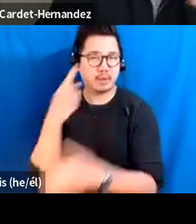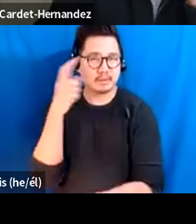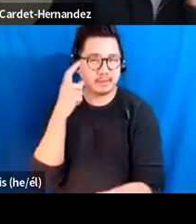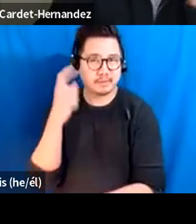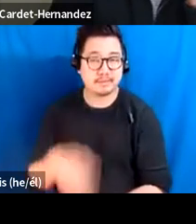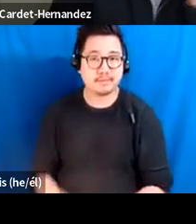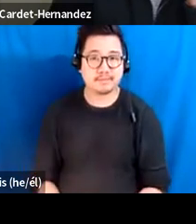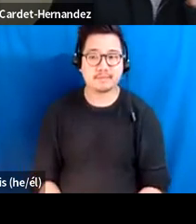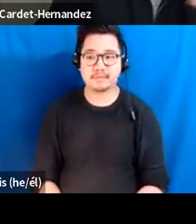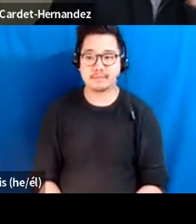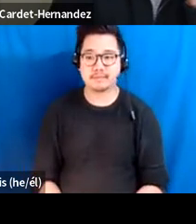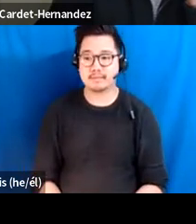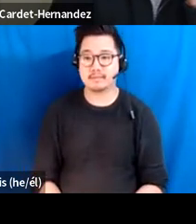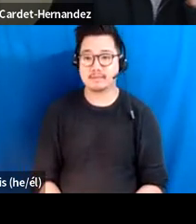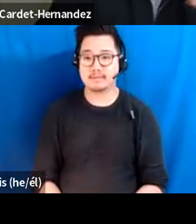summer